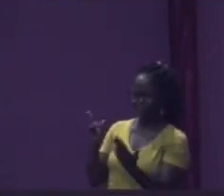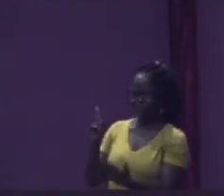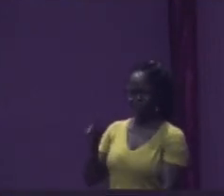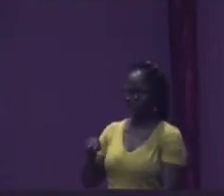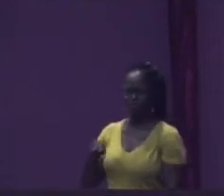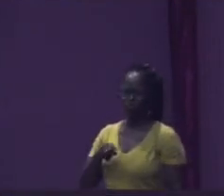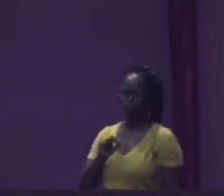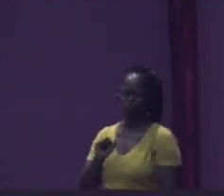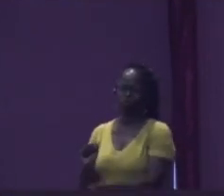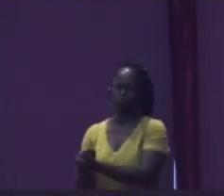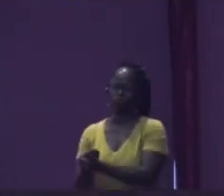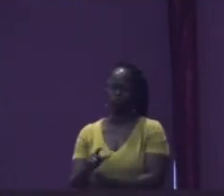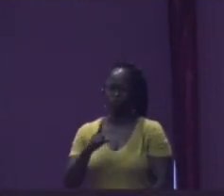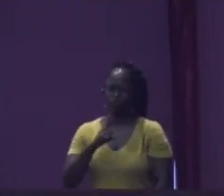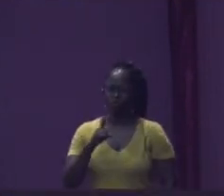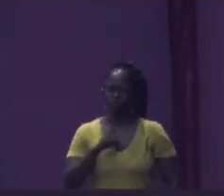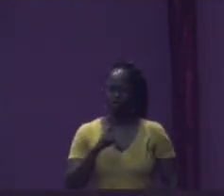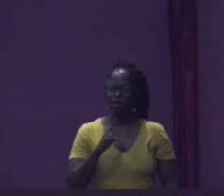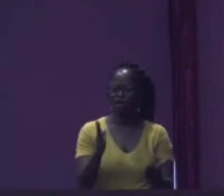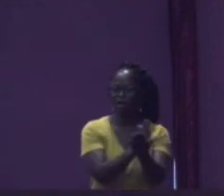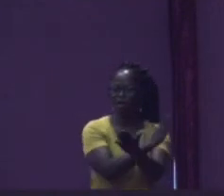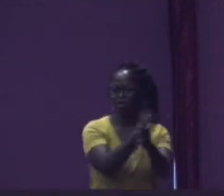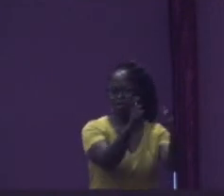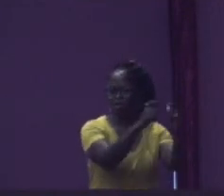So I don't know if that answers your question.